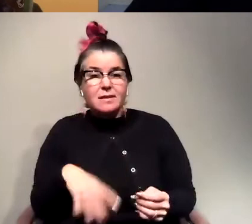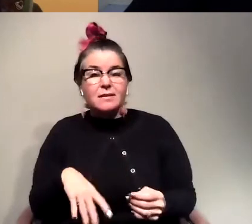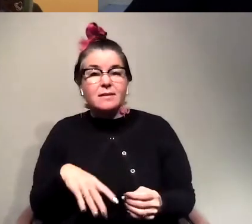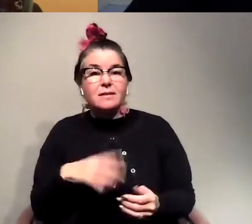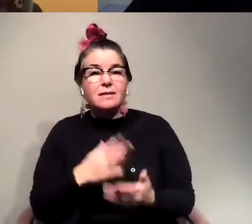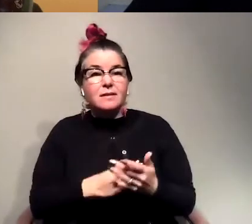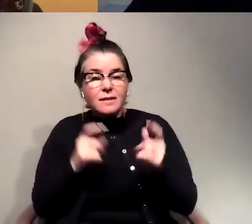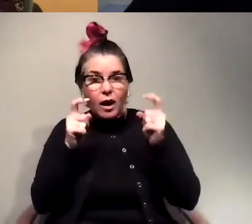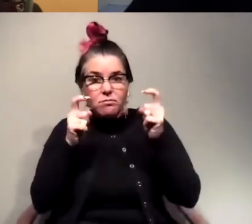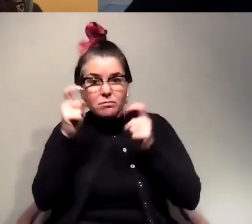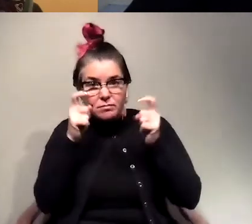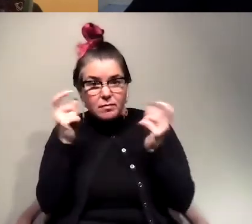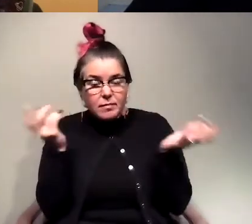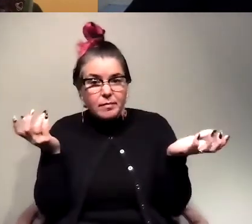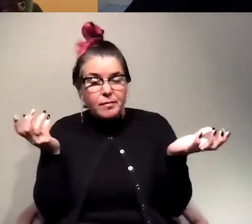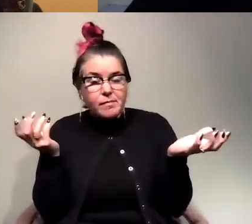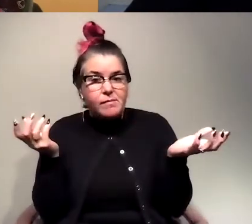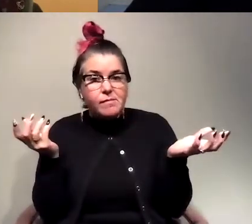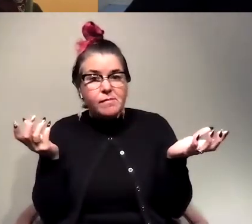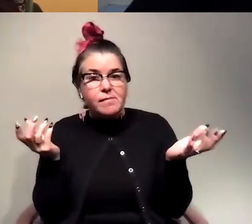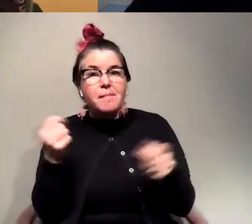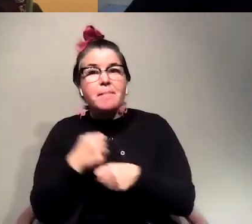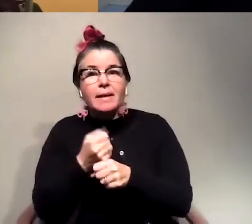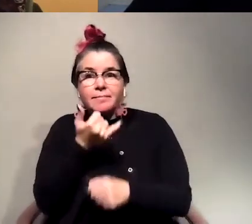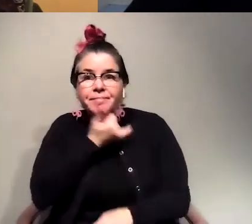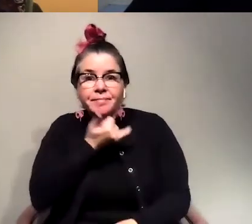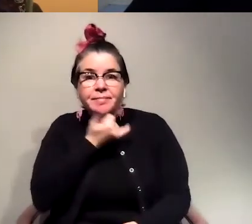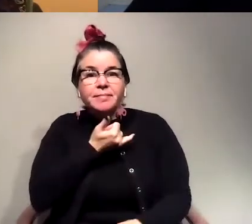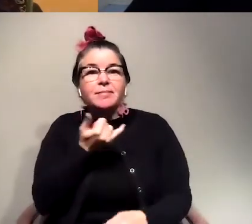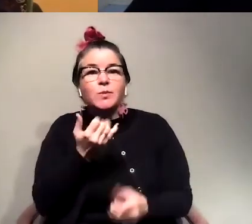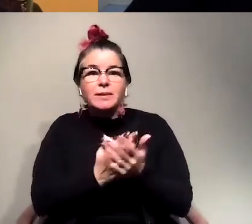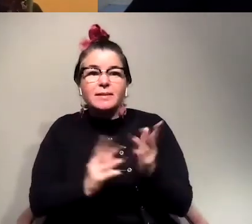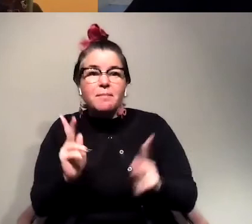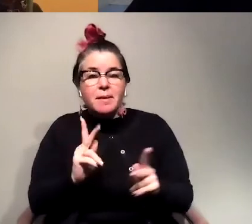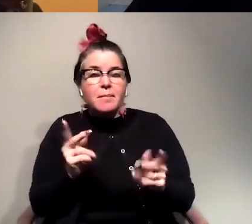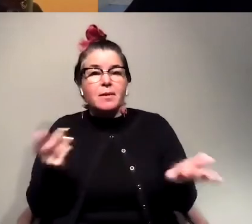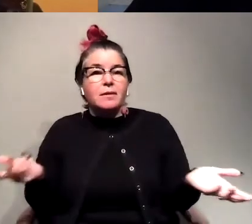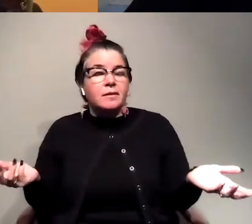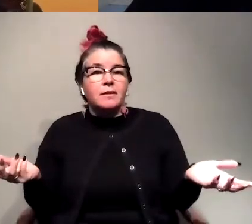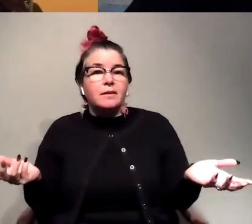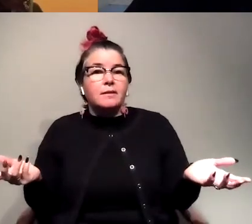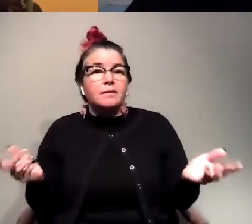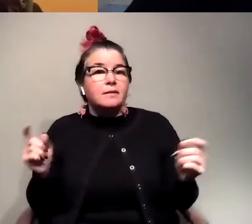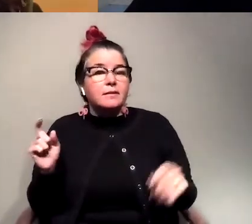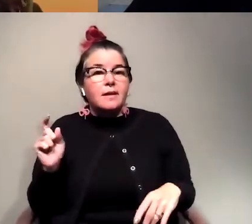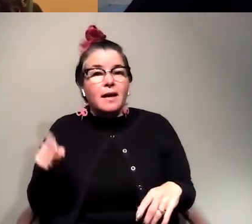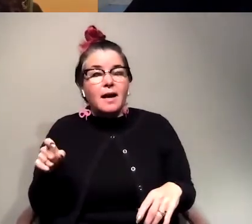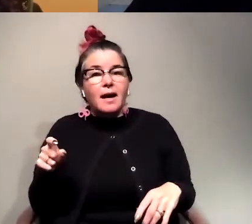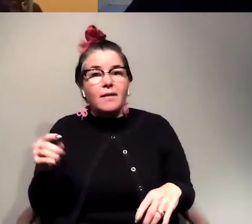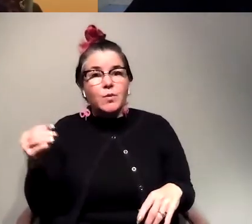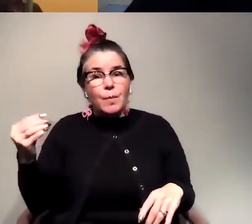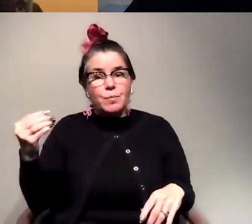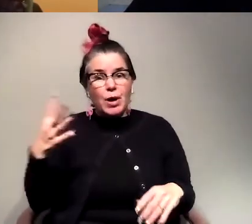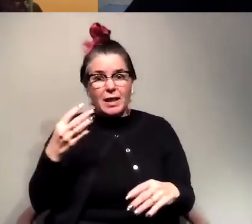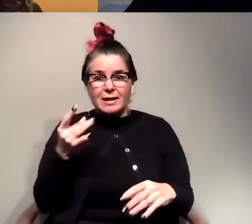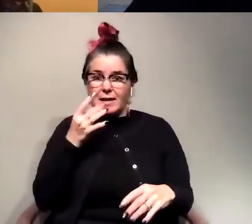facial expressions and making mistakes. And so you get some people who have to shine bright lights into